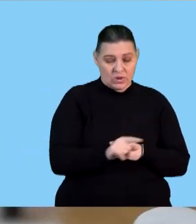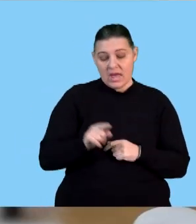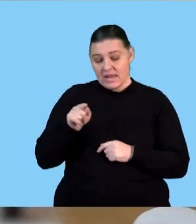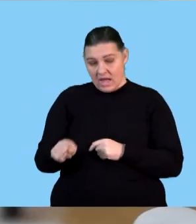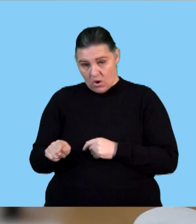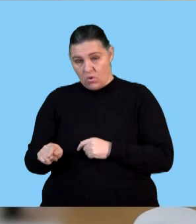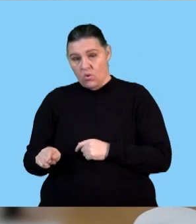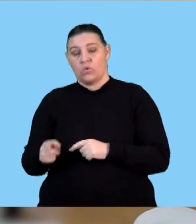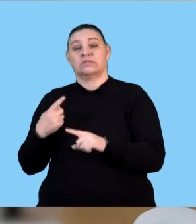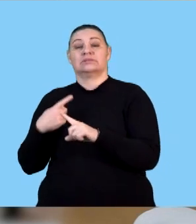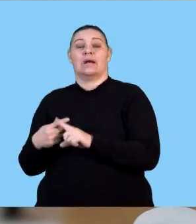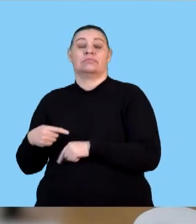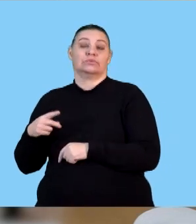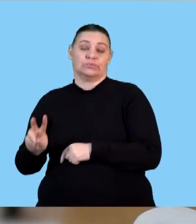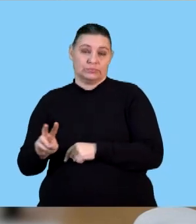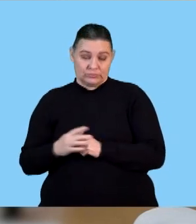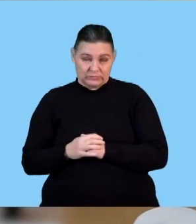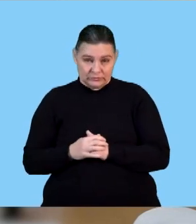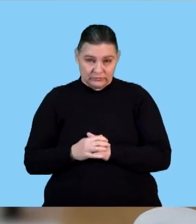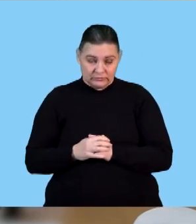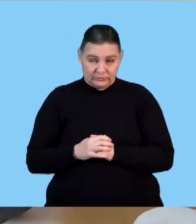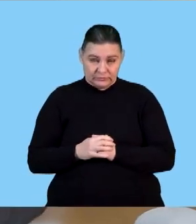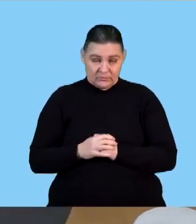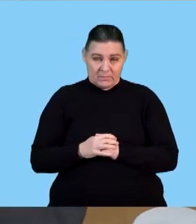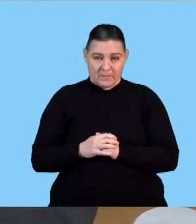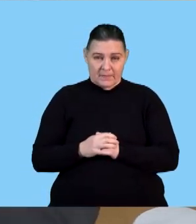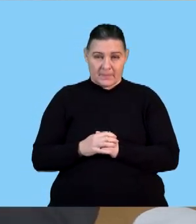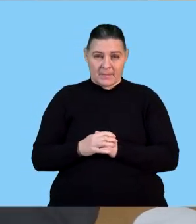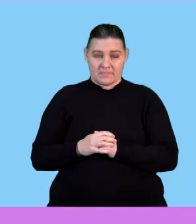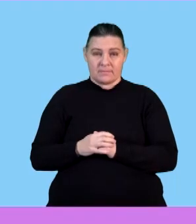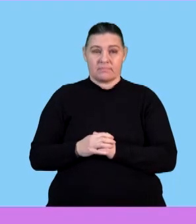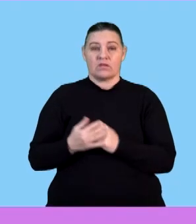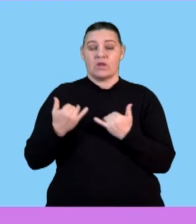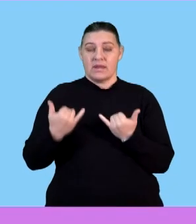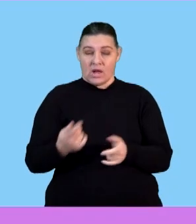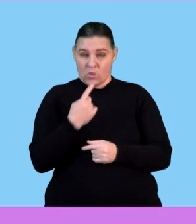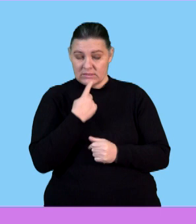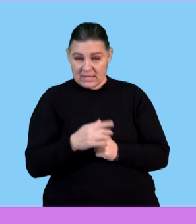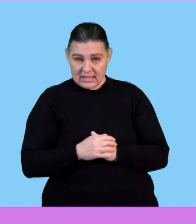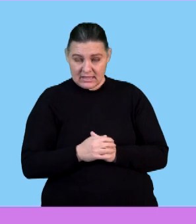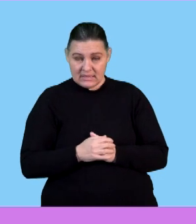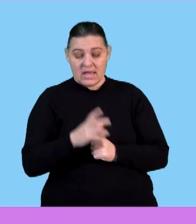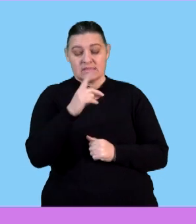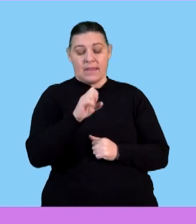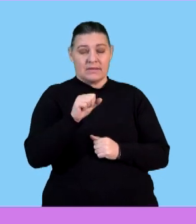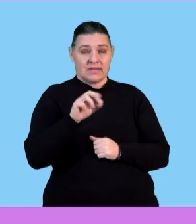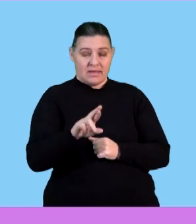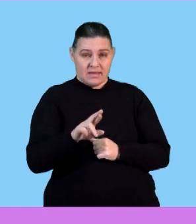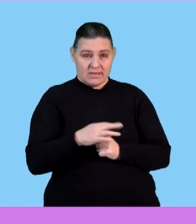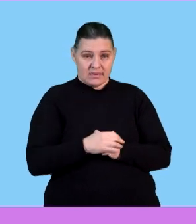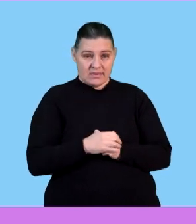we're working out the diameter. So the question kind of goes the other way. So what I've got to do is I've got to say that the